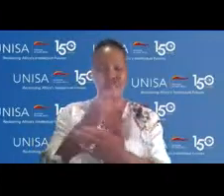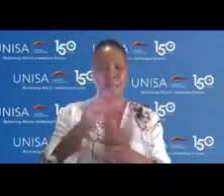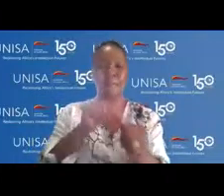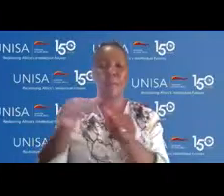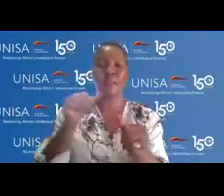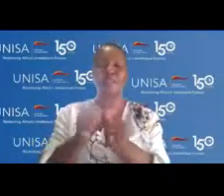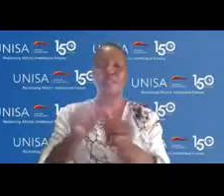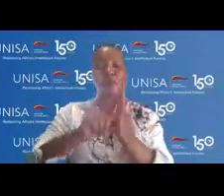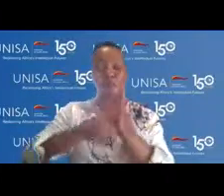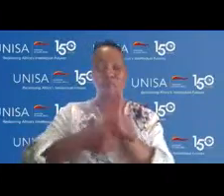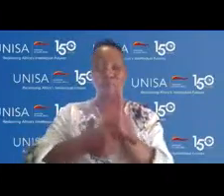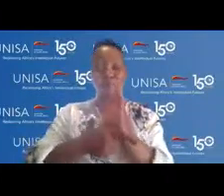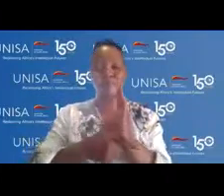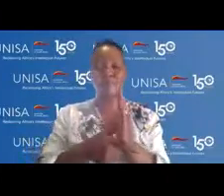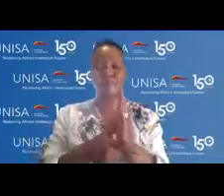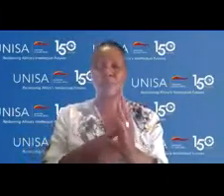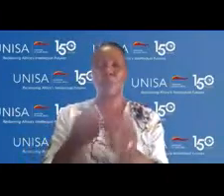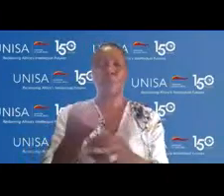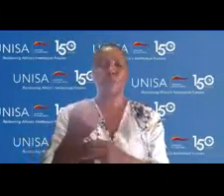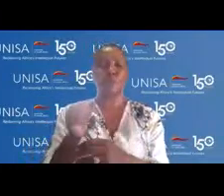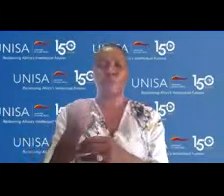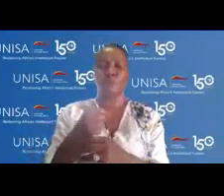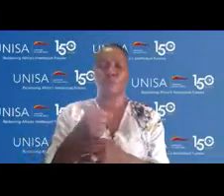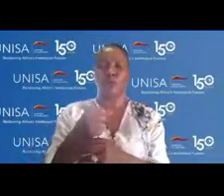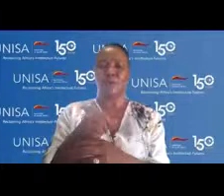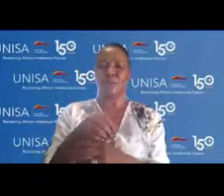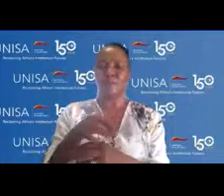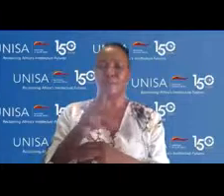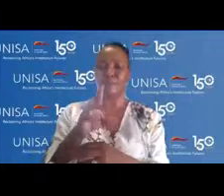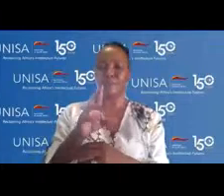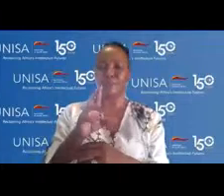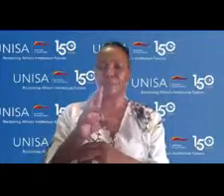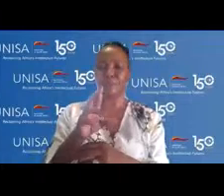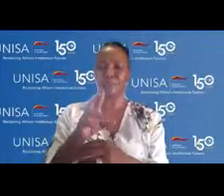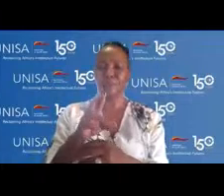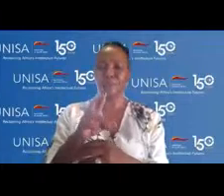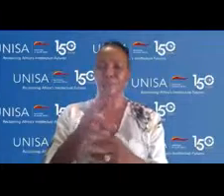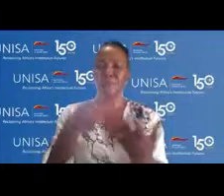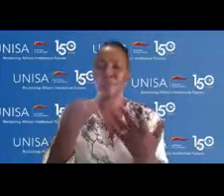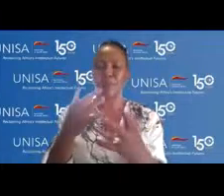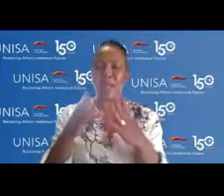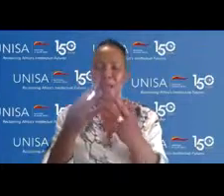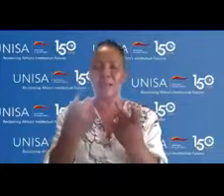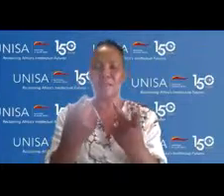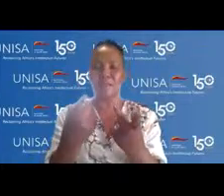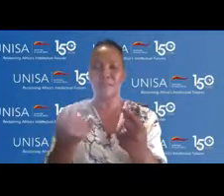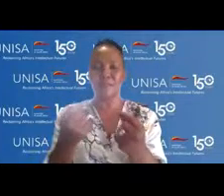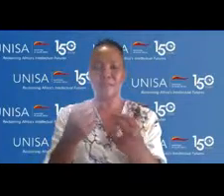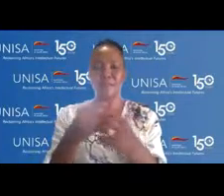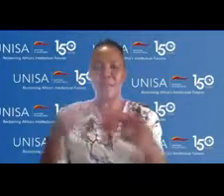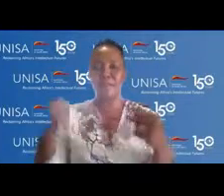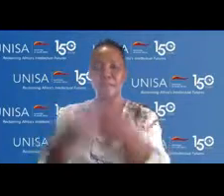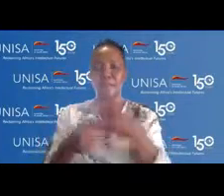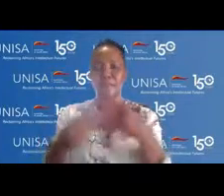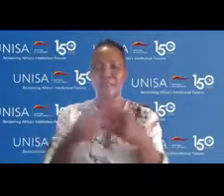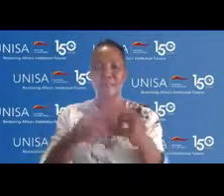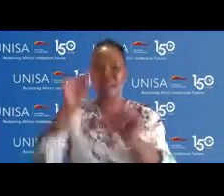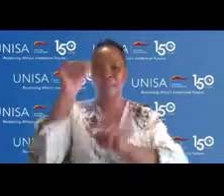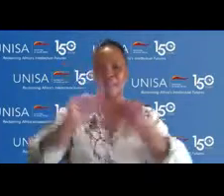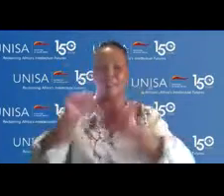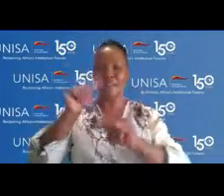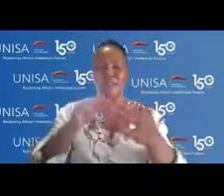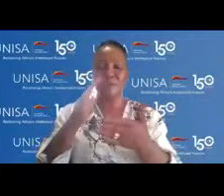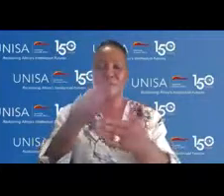Oh no, Ritibile, I uninstalled it already. I missed an assessment because of the Moodle app. Oh dear. You